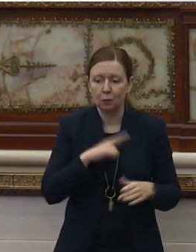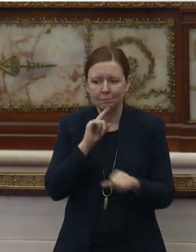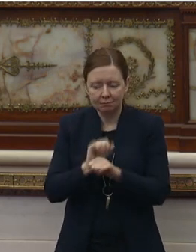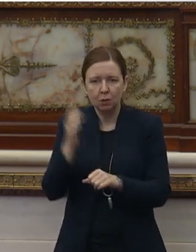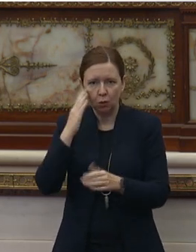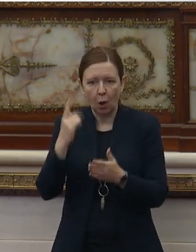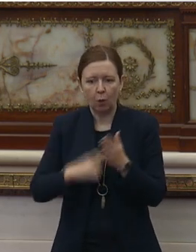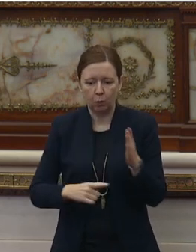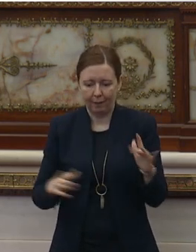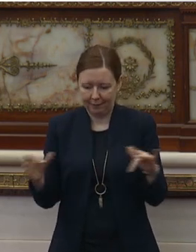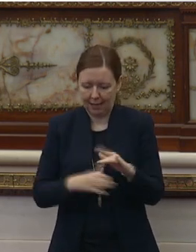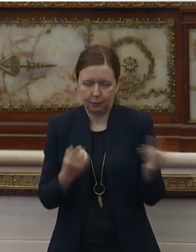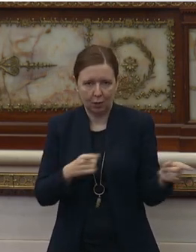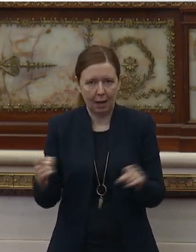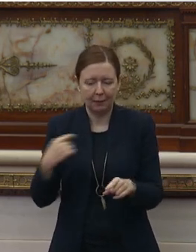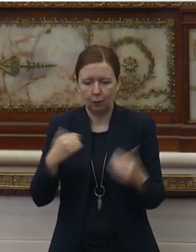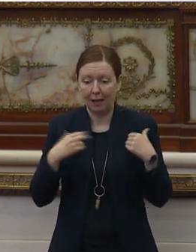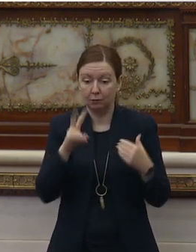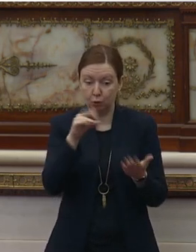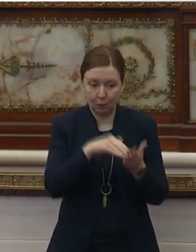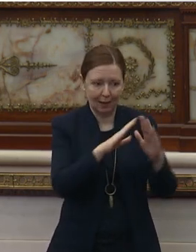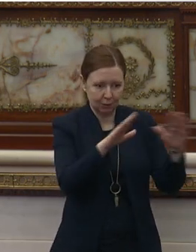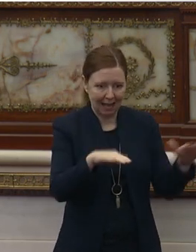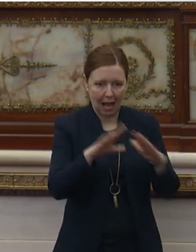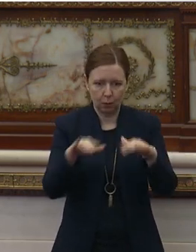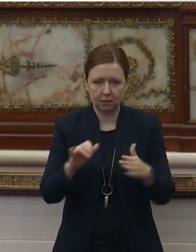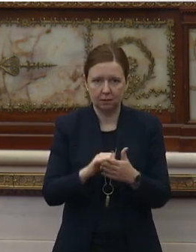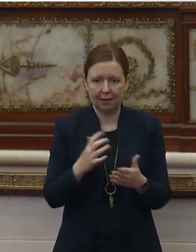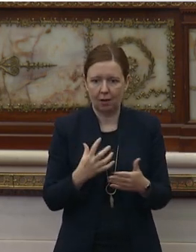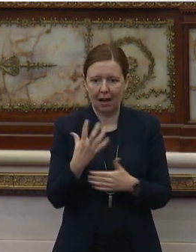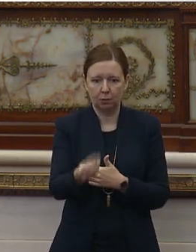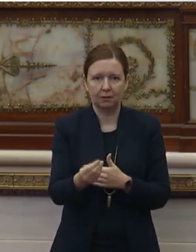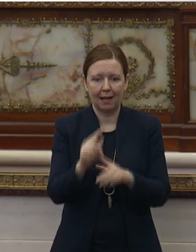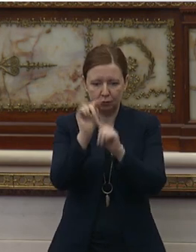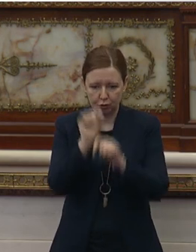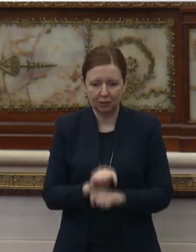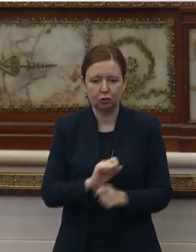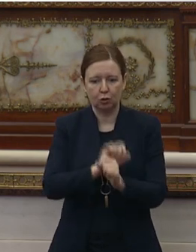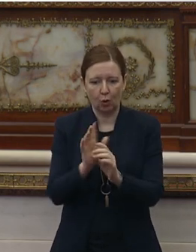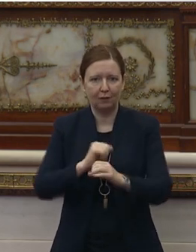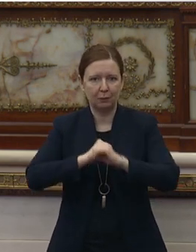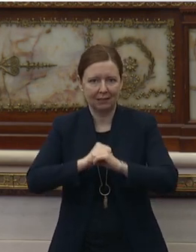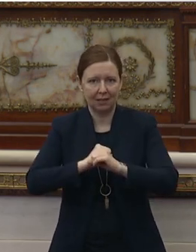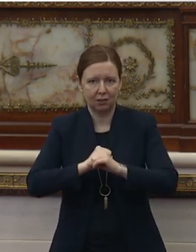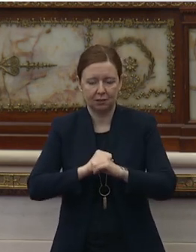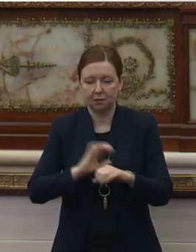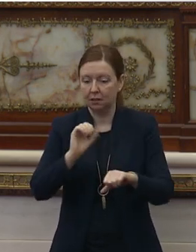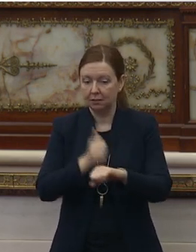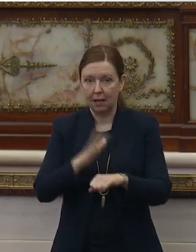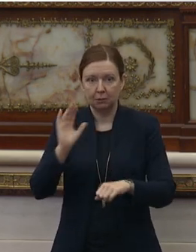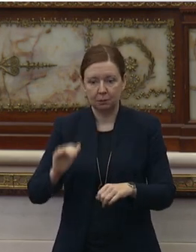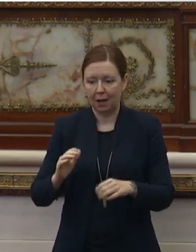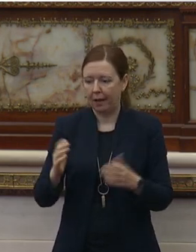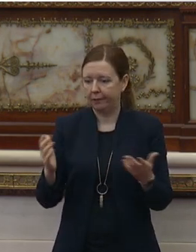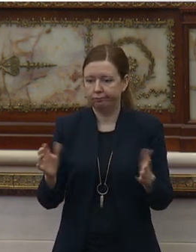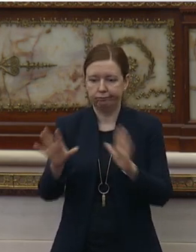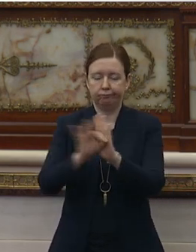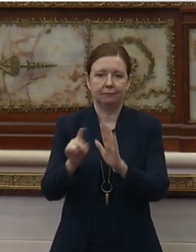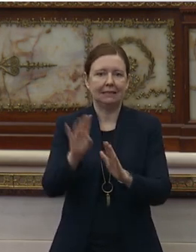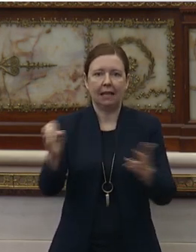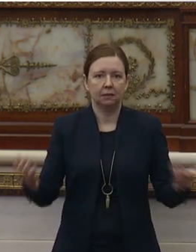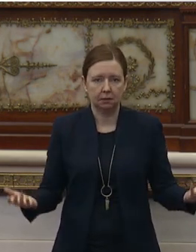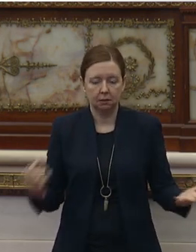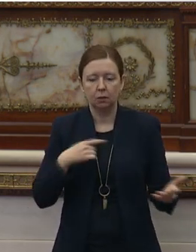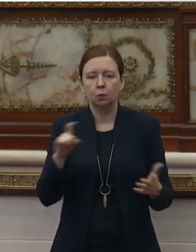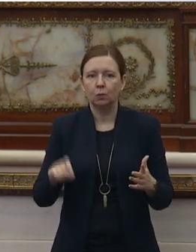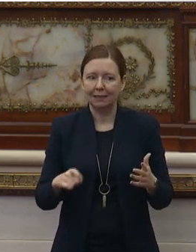know what the gaps are. We have 2,000 households who fall outside of traditional COVID protections that are established by an arbitrary date. We need